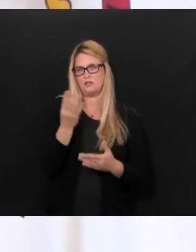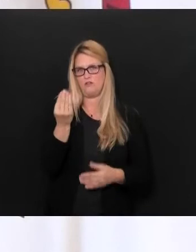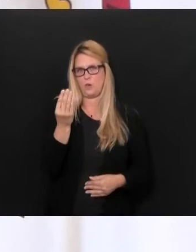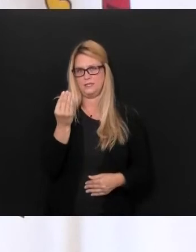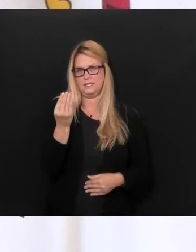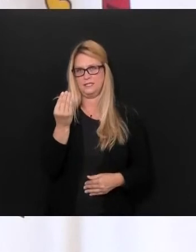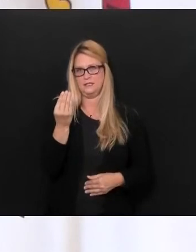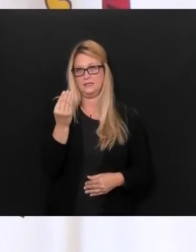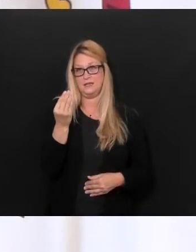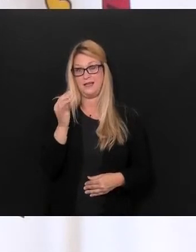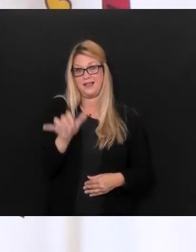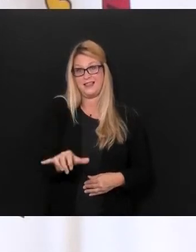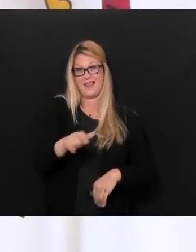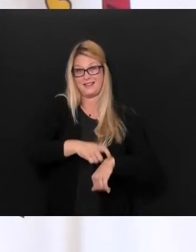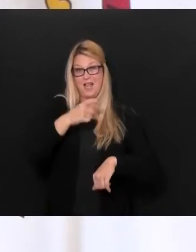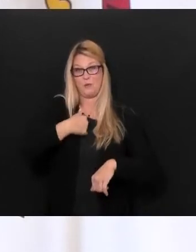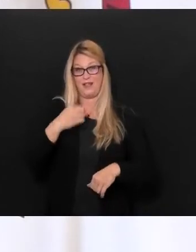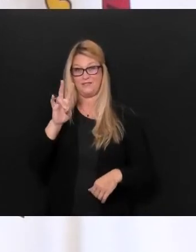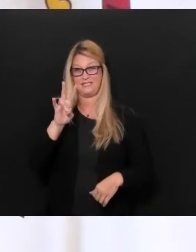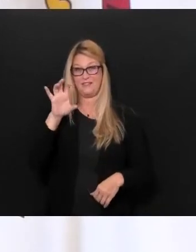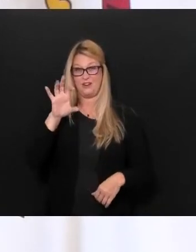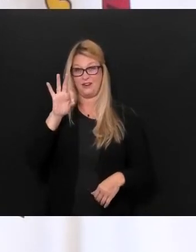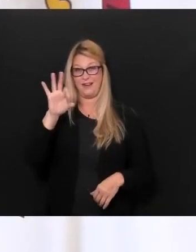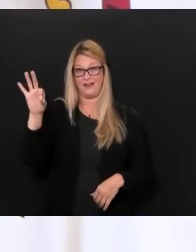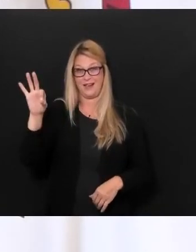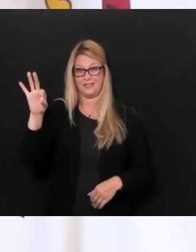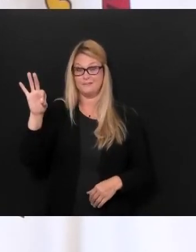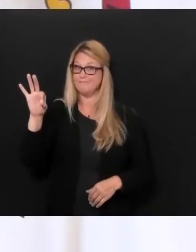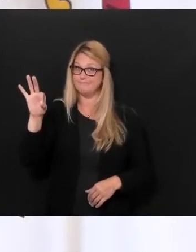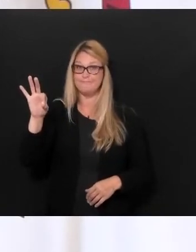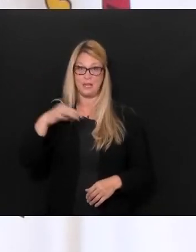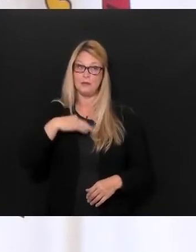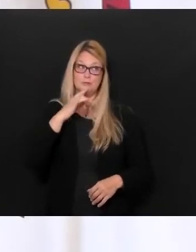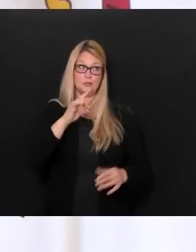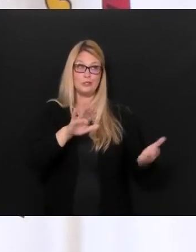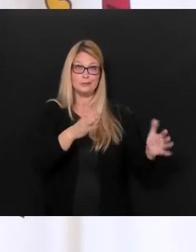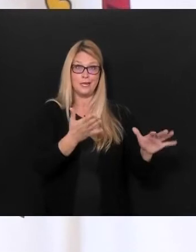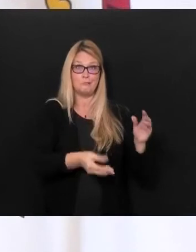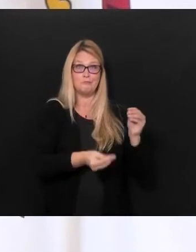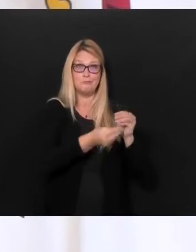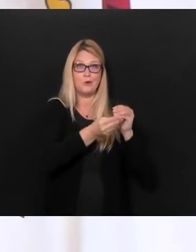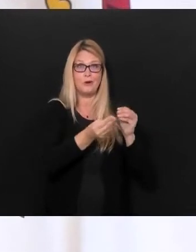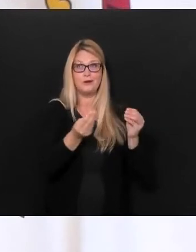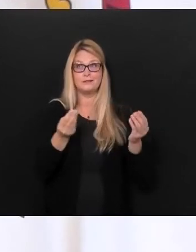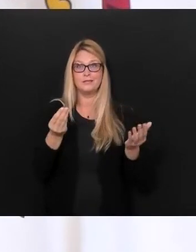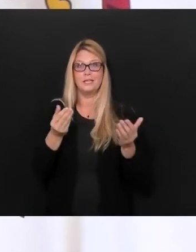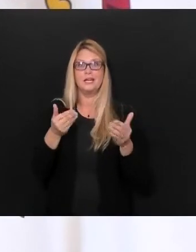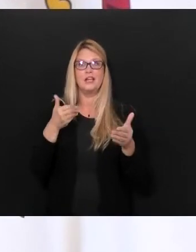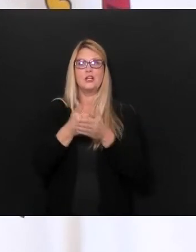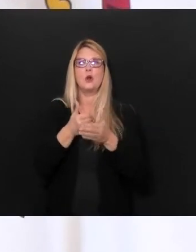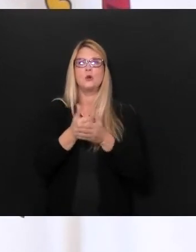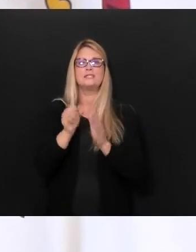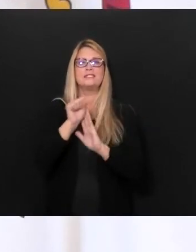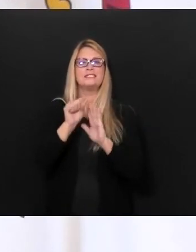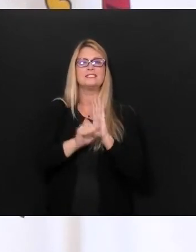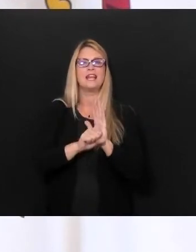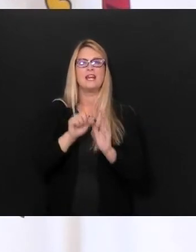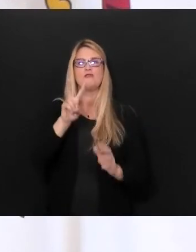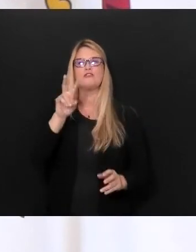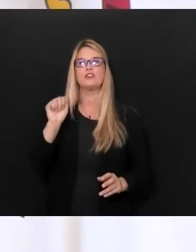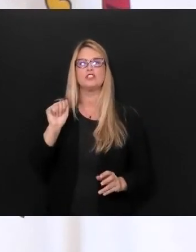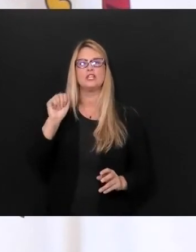at that time, we were at 799. I'm sure they've lost more people now. The next closest state to us is